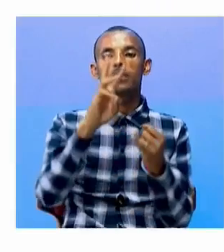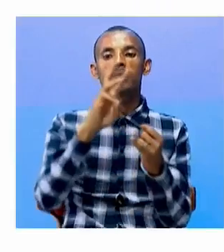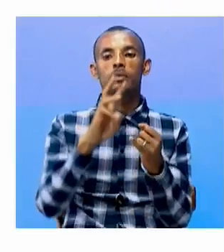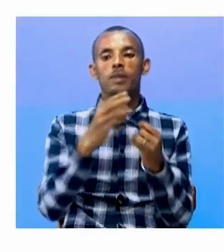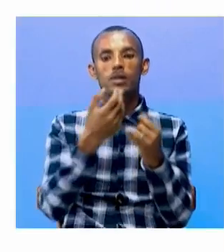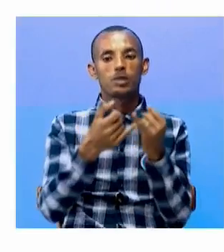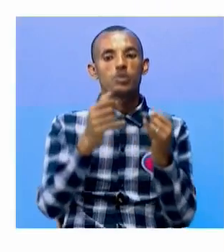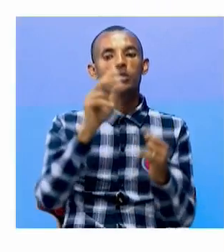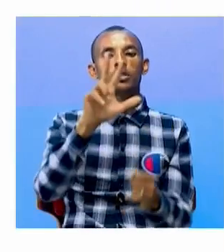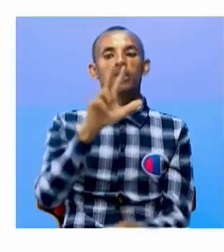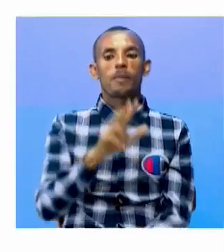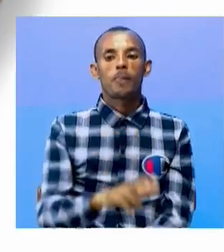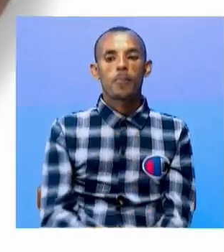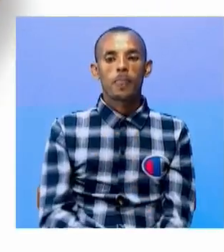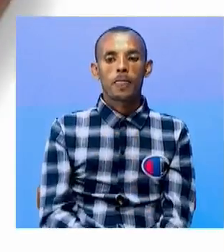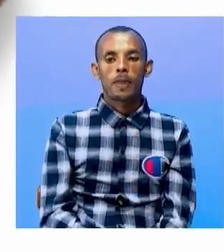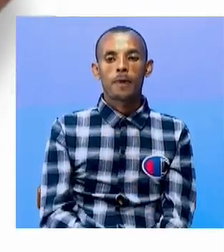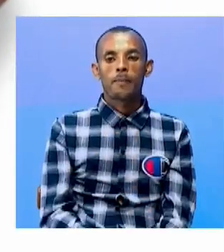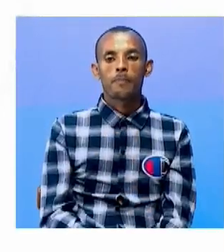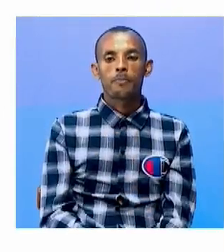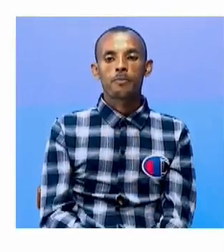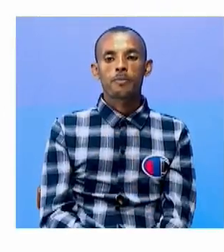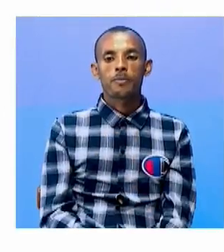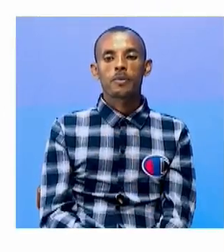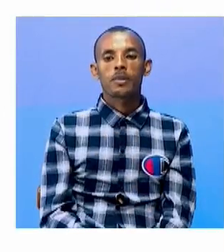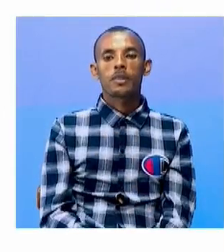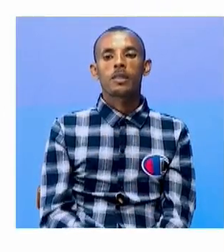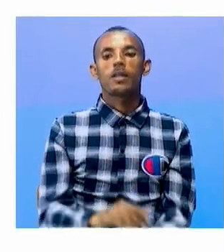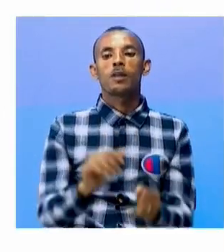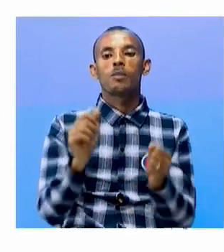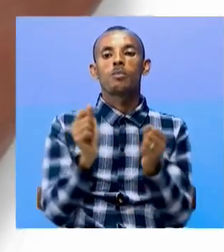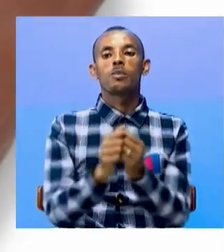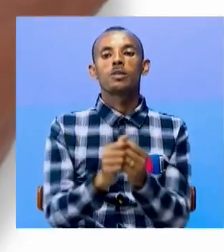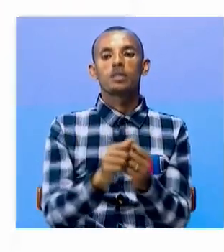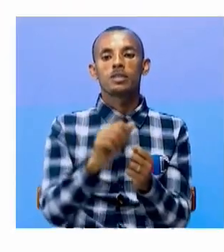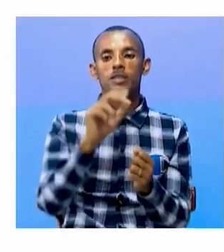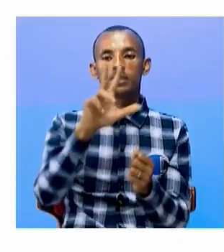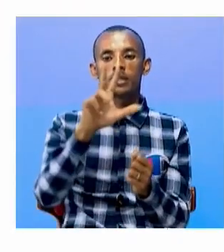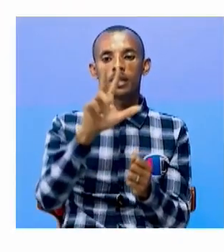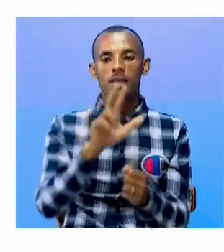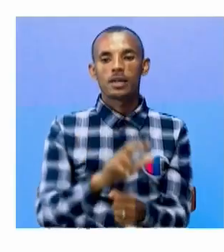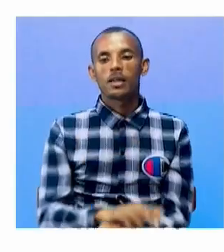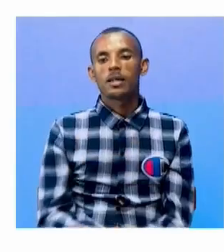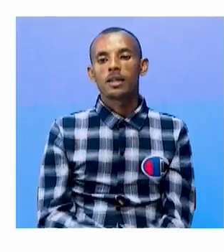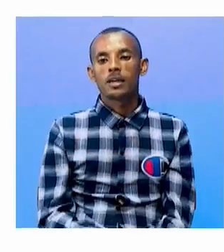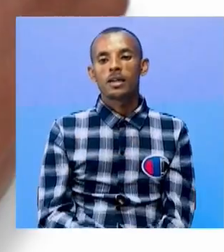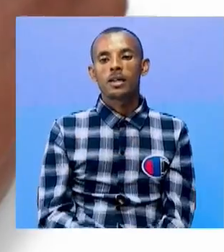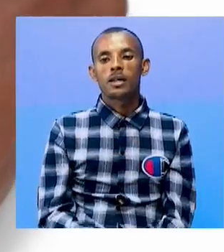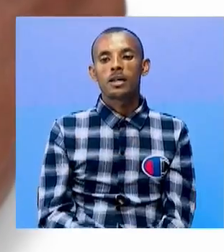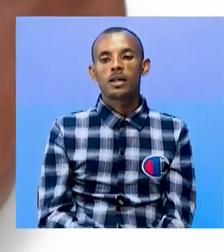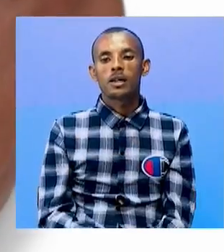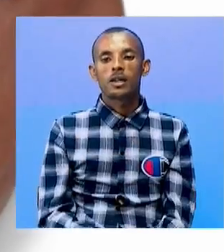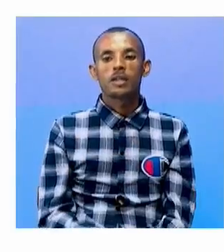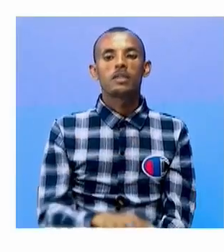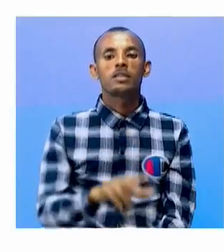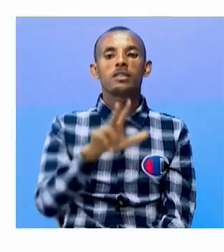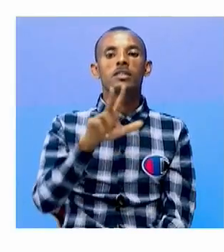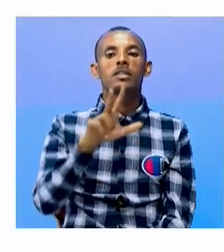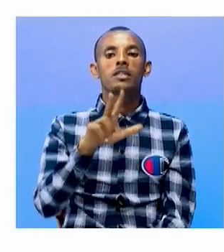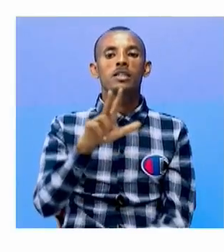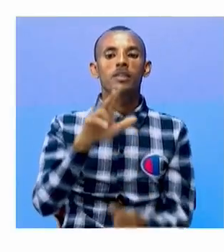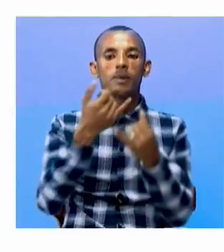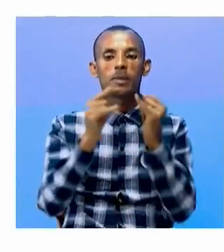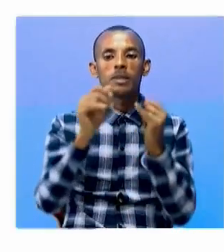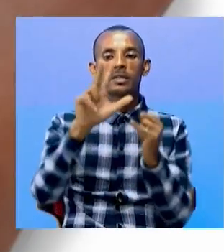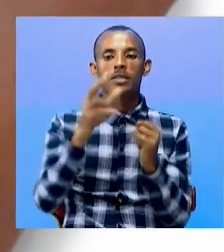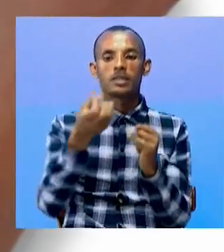3. So a number that divides either of these numbers is 3. So when you 3 divided by